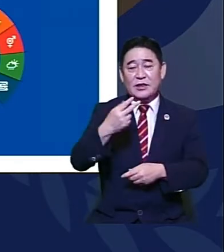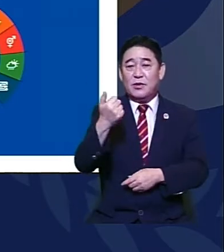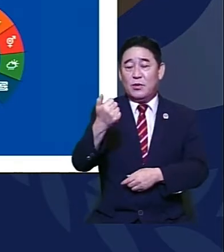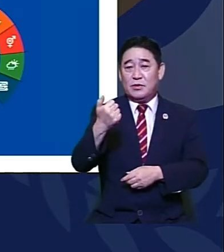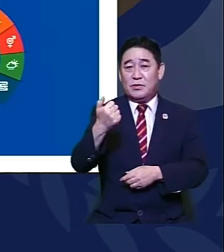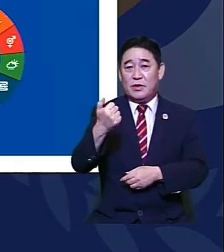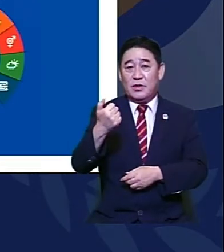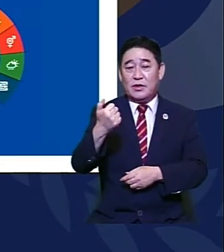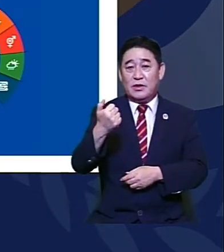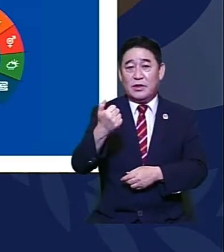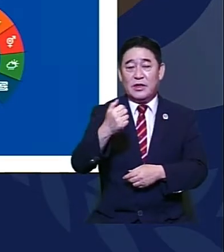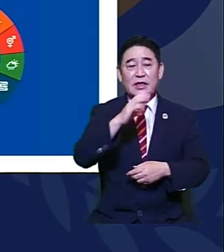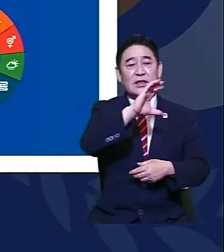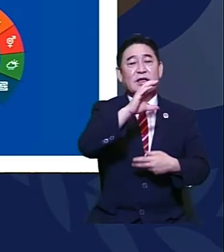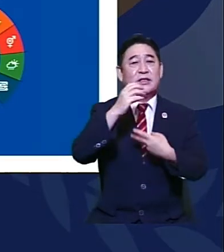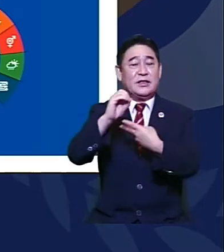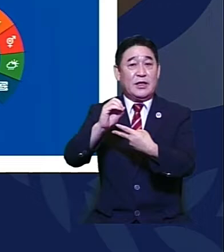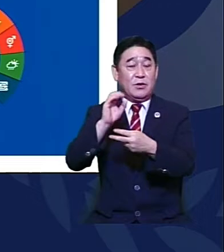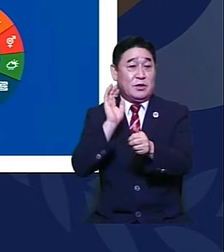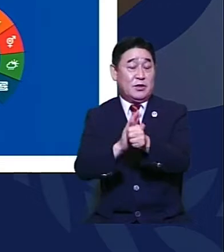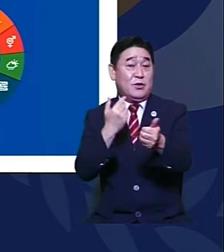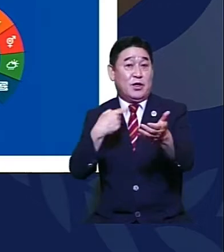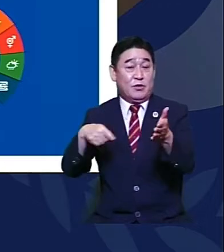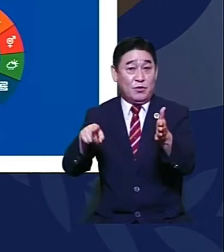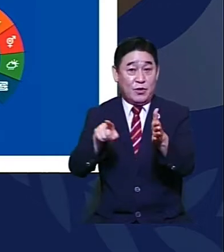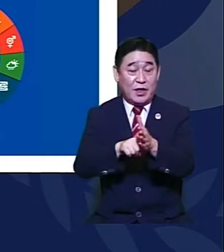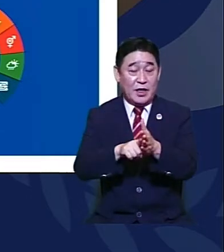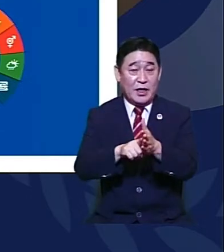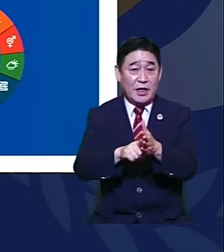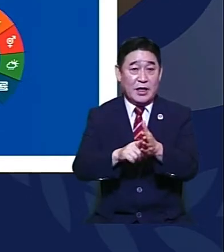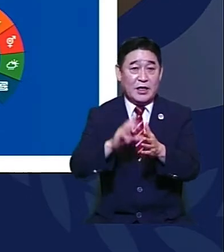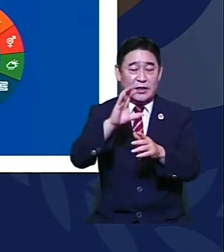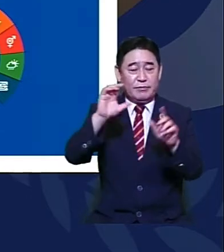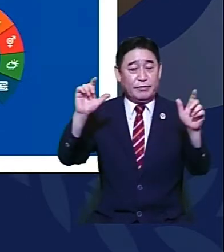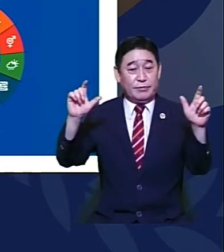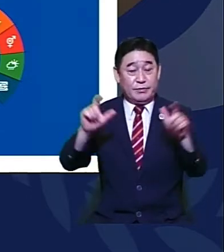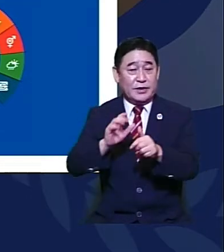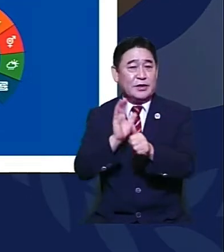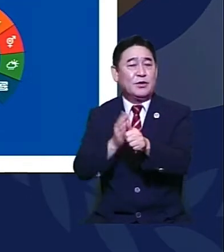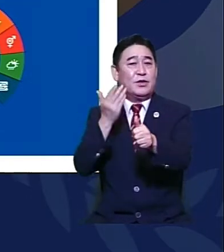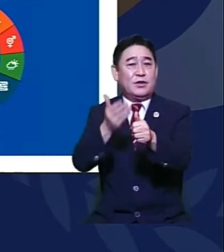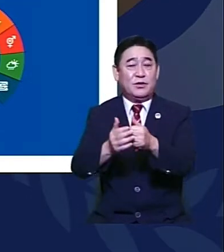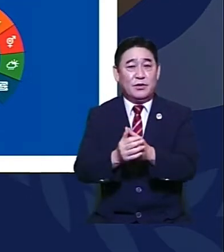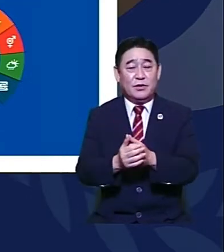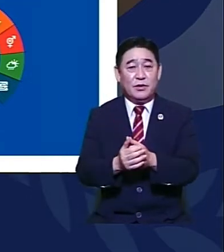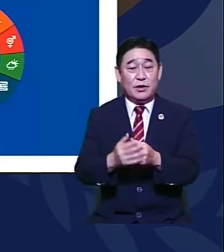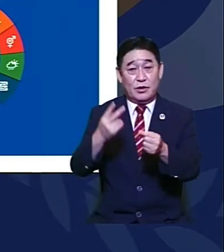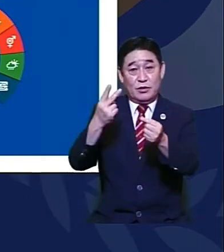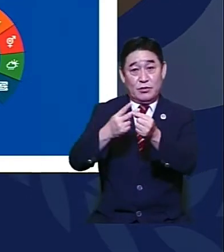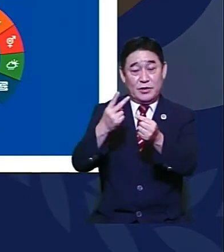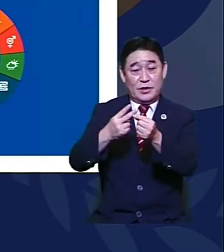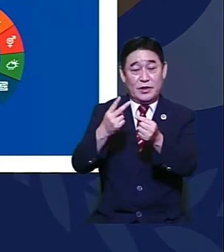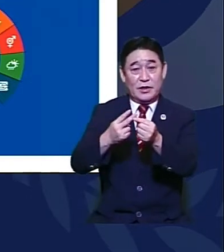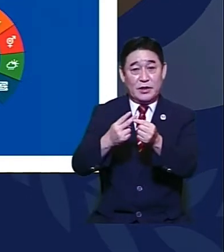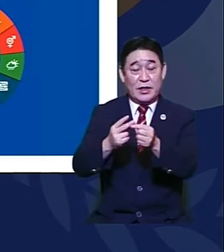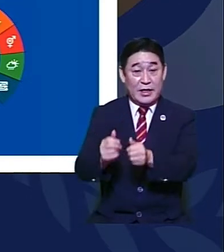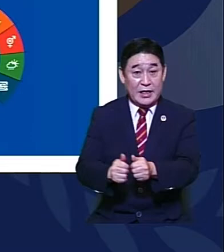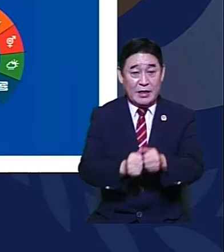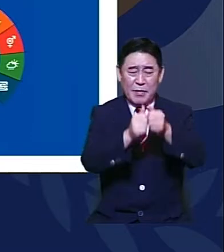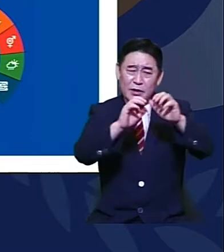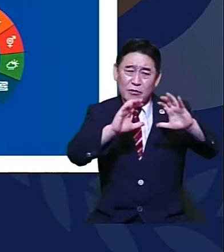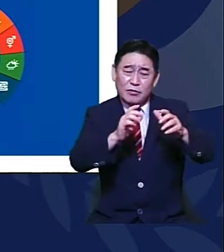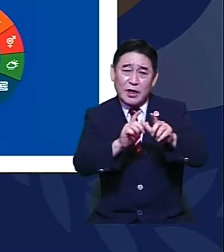by supporting low carbon transition. Secondly, supporting partner countries'